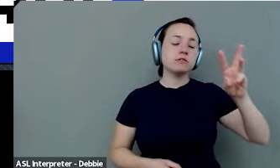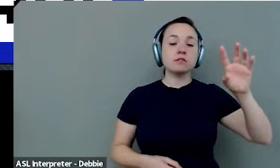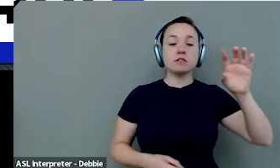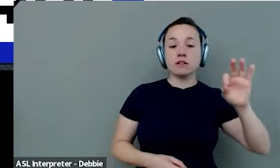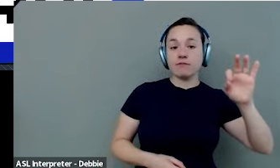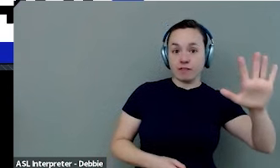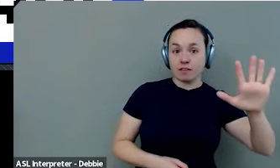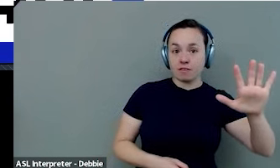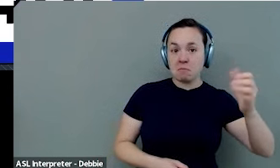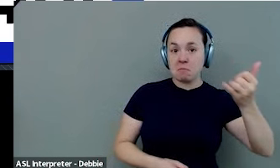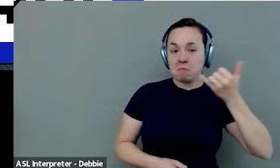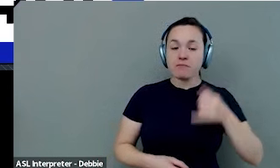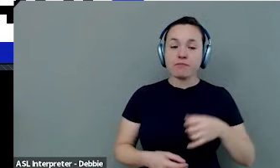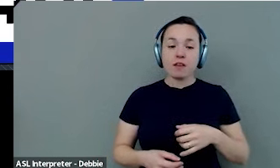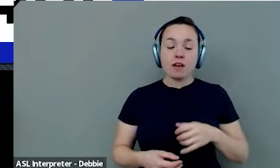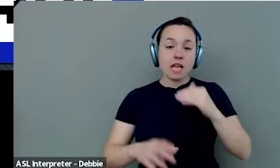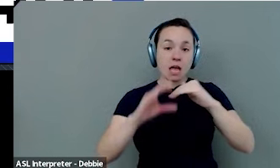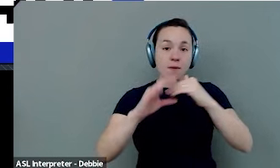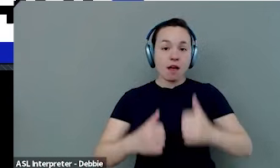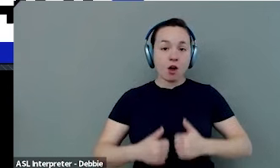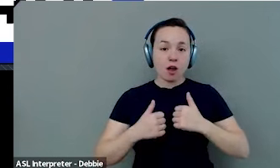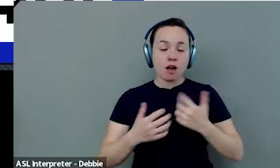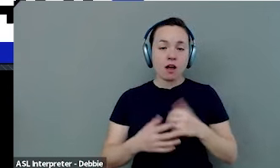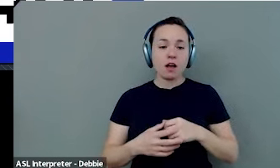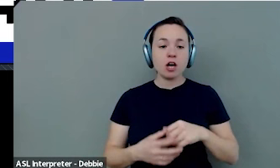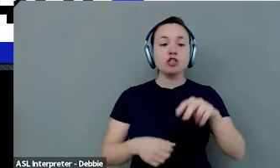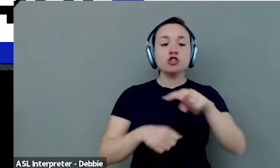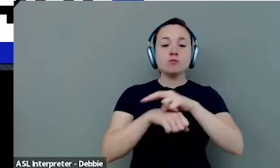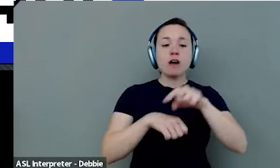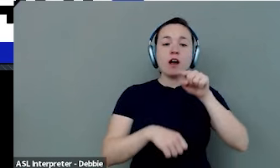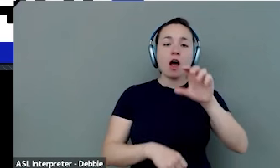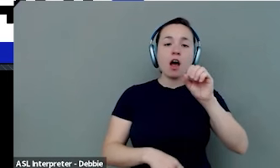510-272-6695. Our email address is